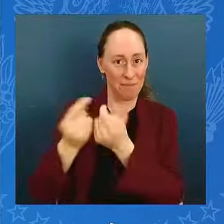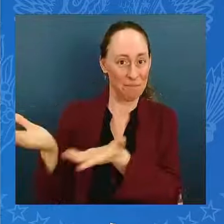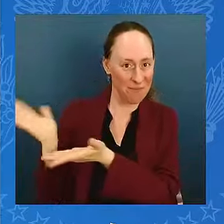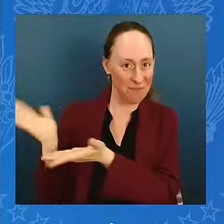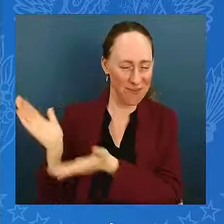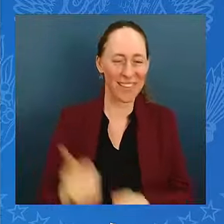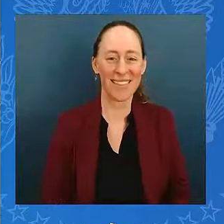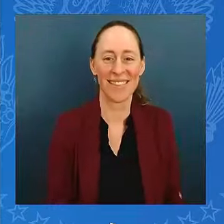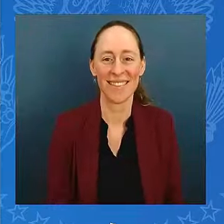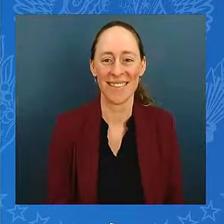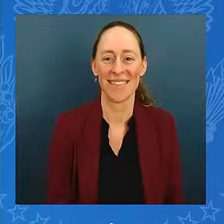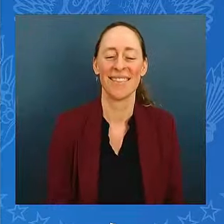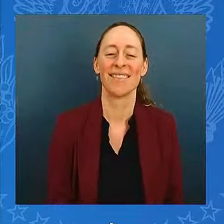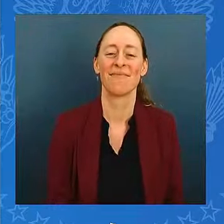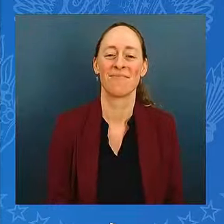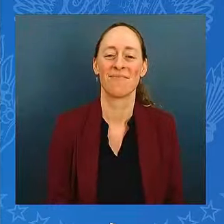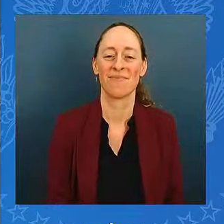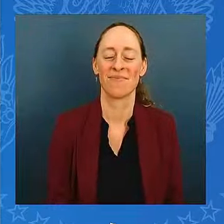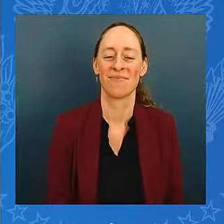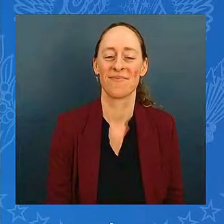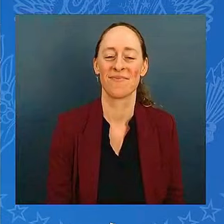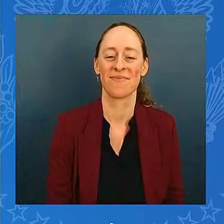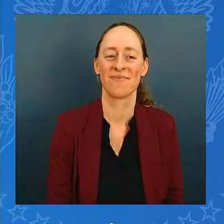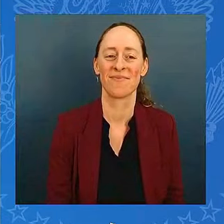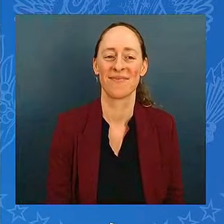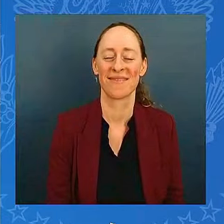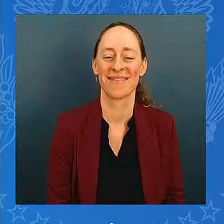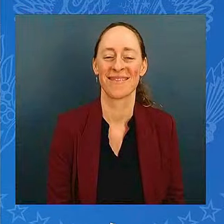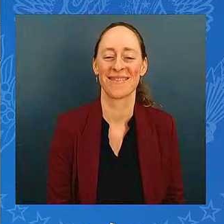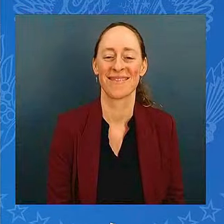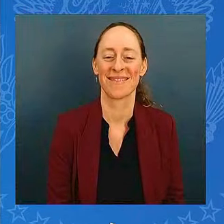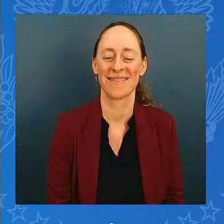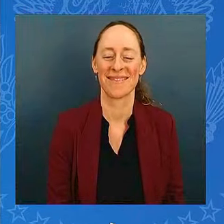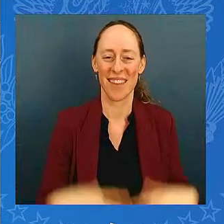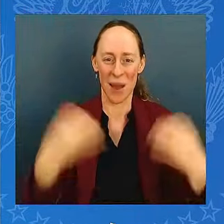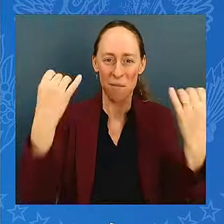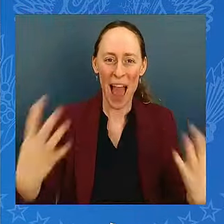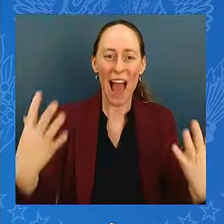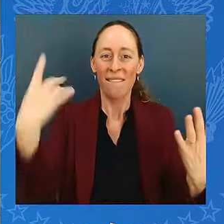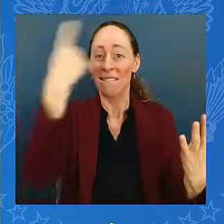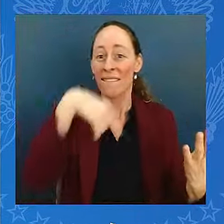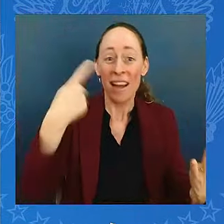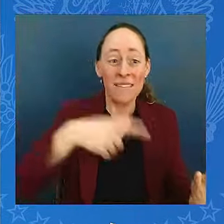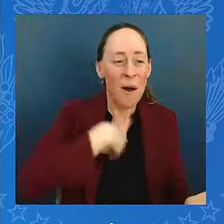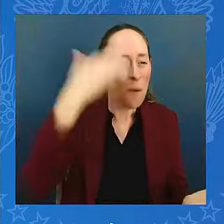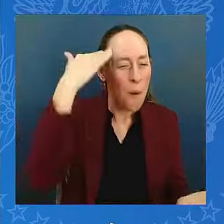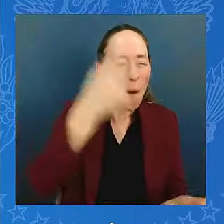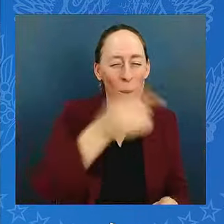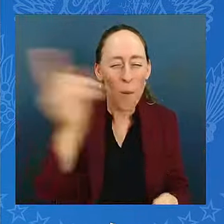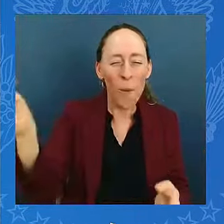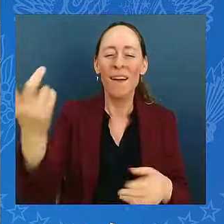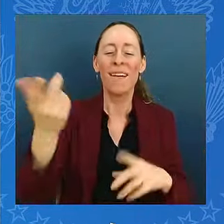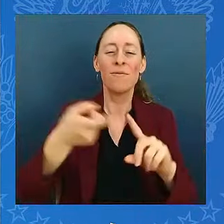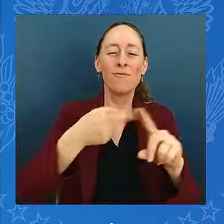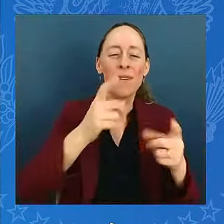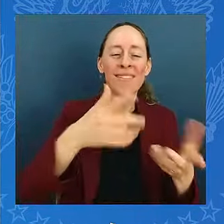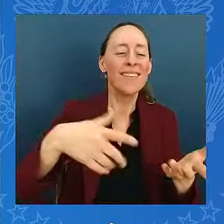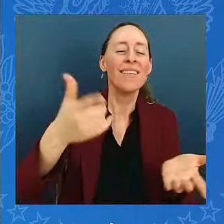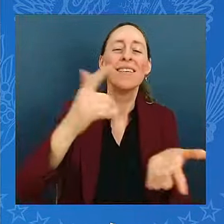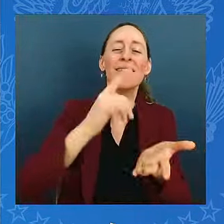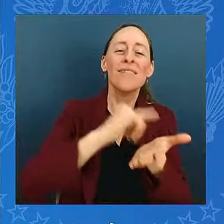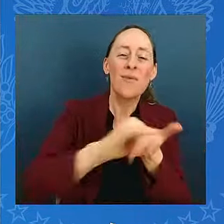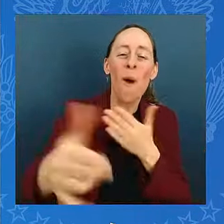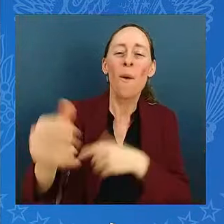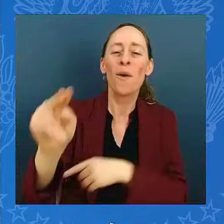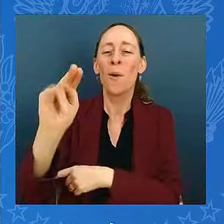It's so good to be joined by so many friends from New York and New Jersey. Team owners, the Tisch family. There you go.